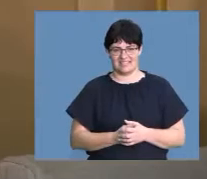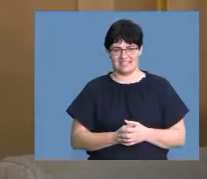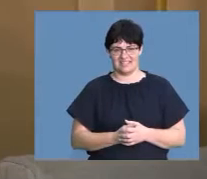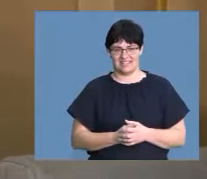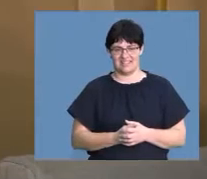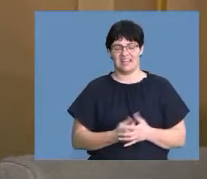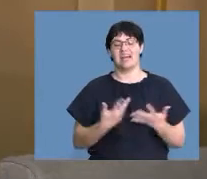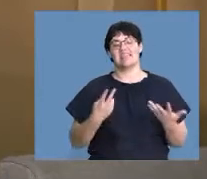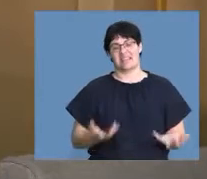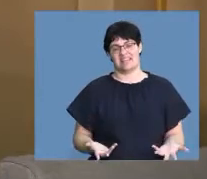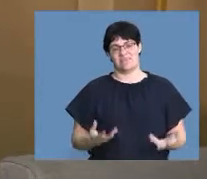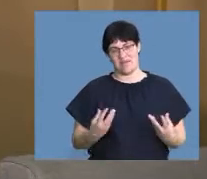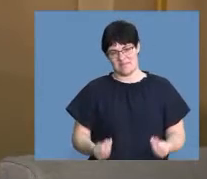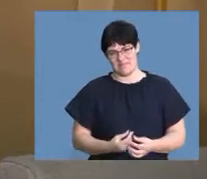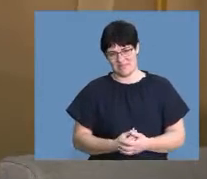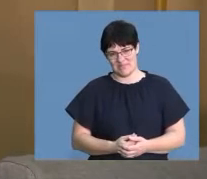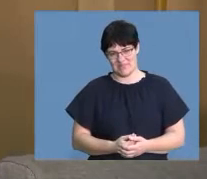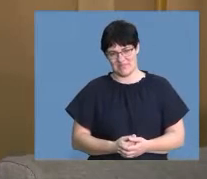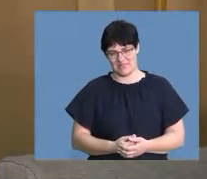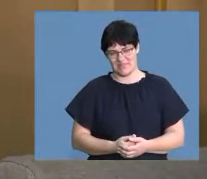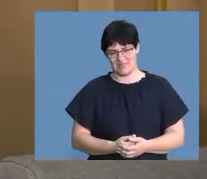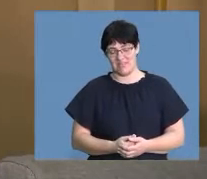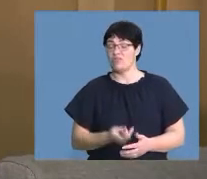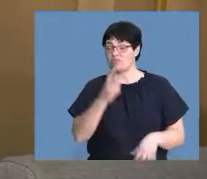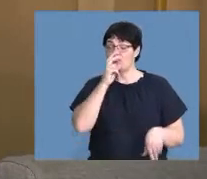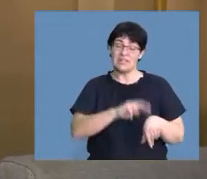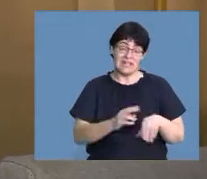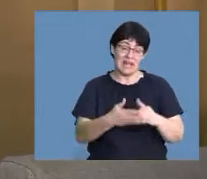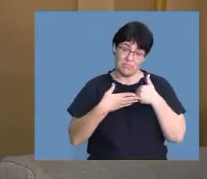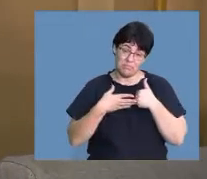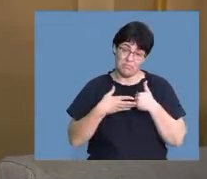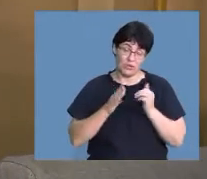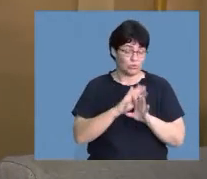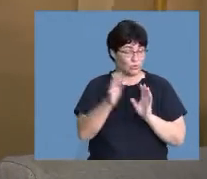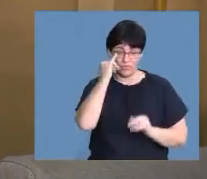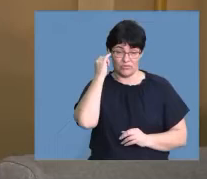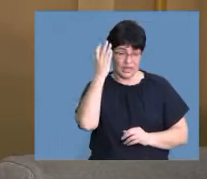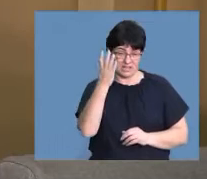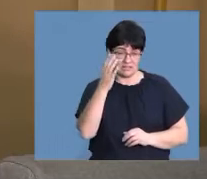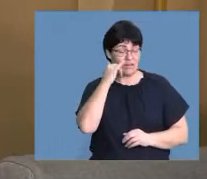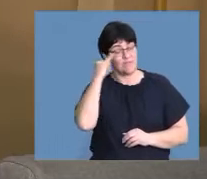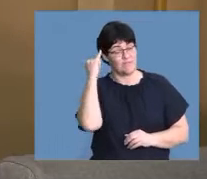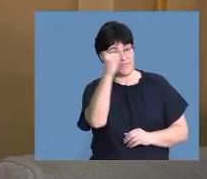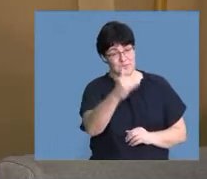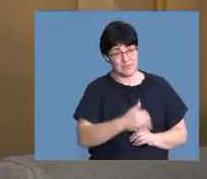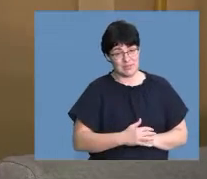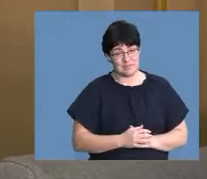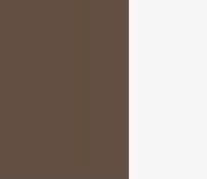And there we have it. If you need help, don't forget, make a call.